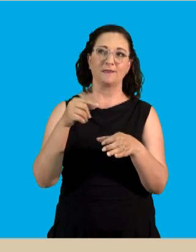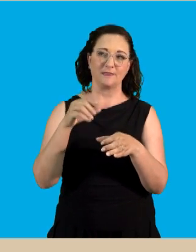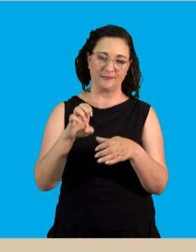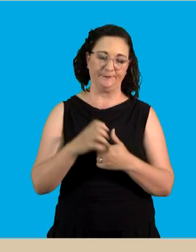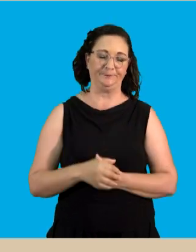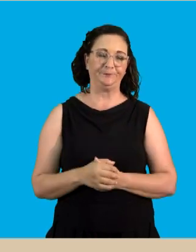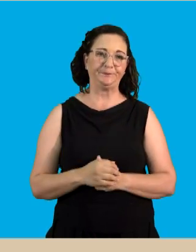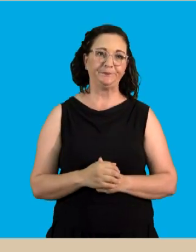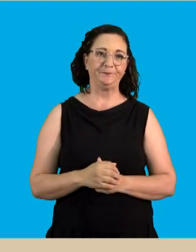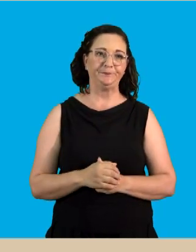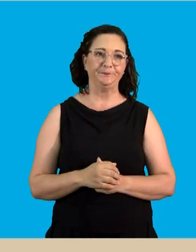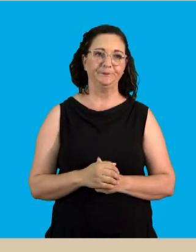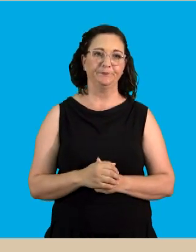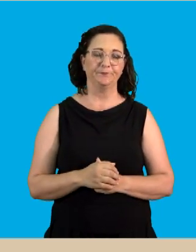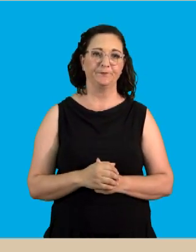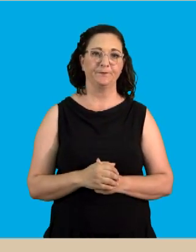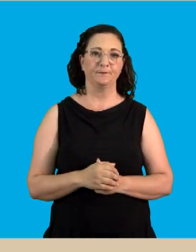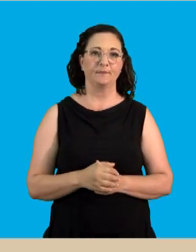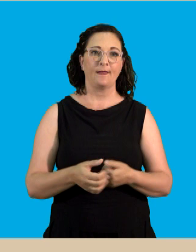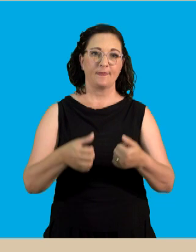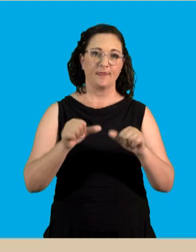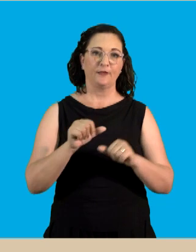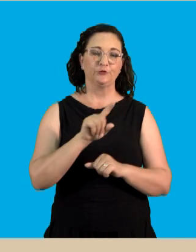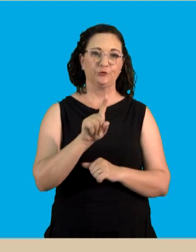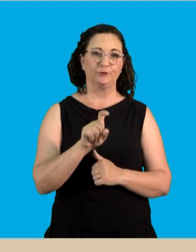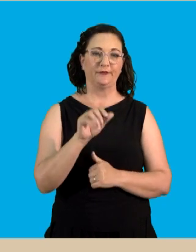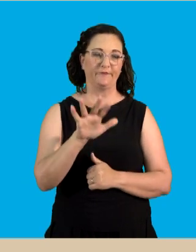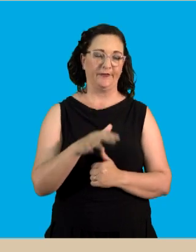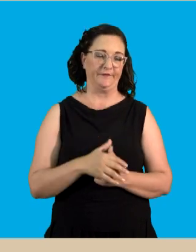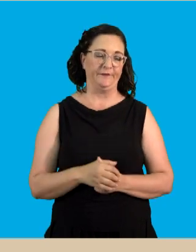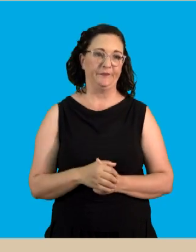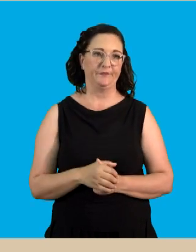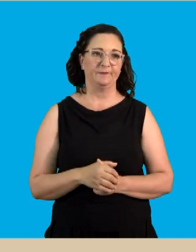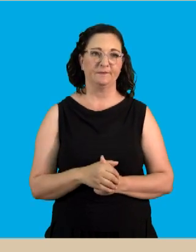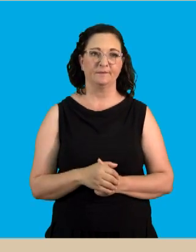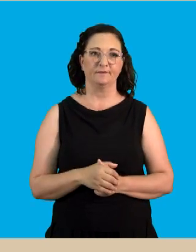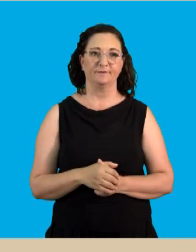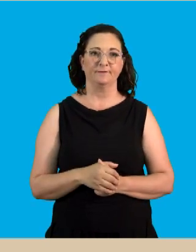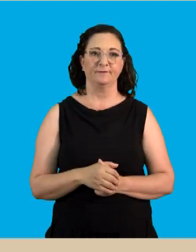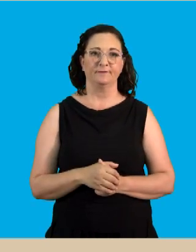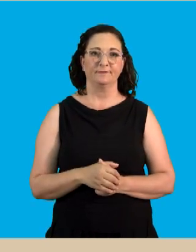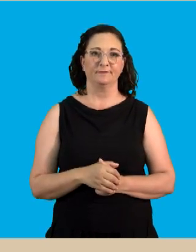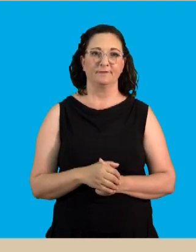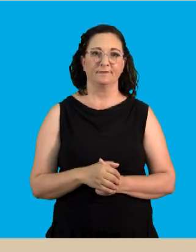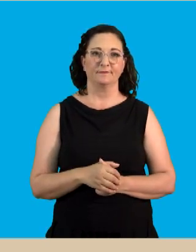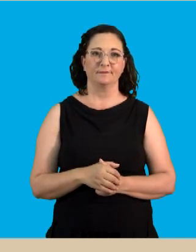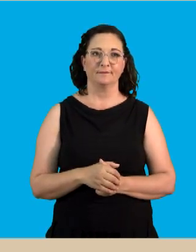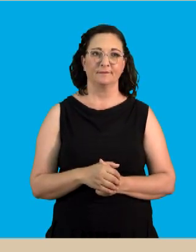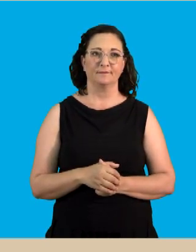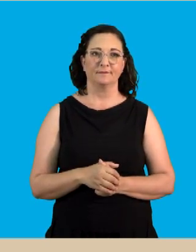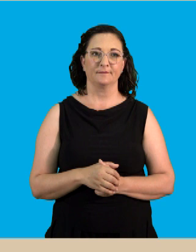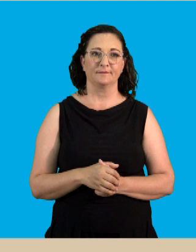center of our Milky Way galaxy. All right? Now, let's move on to question 5. Question 5 says to